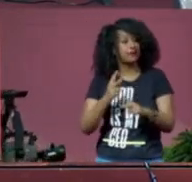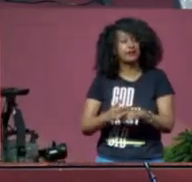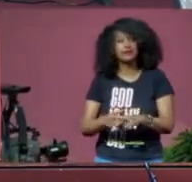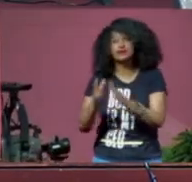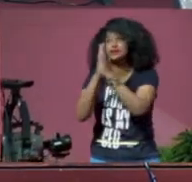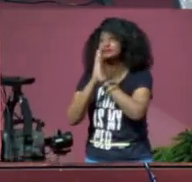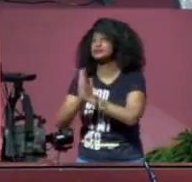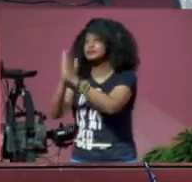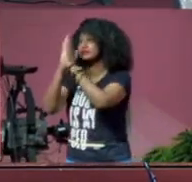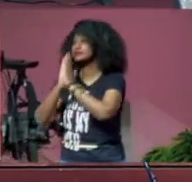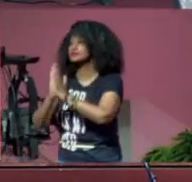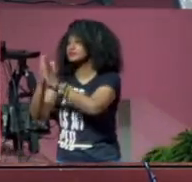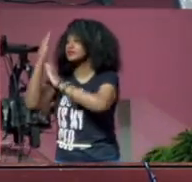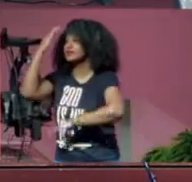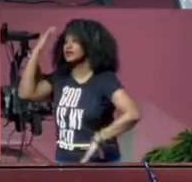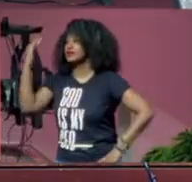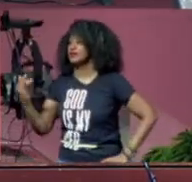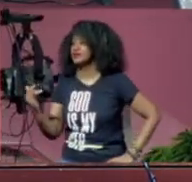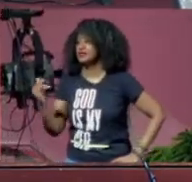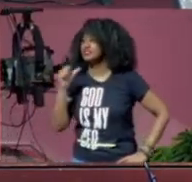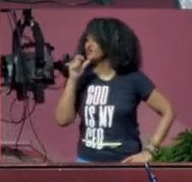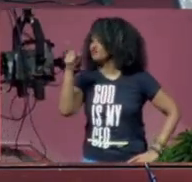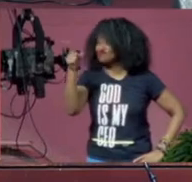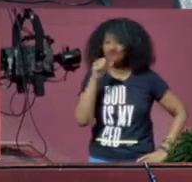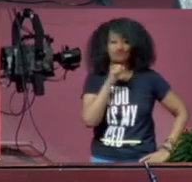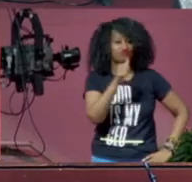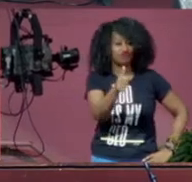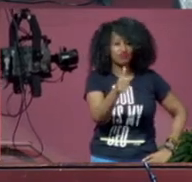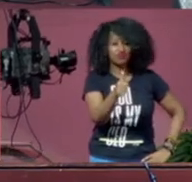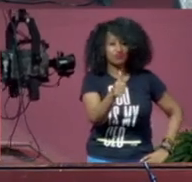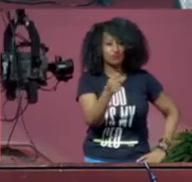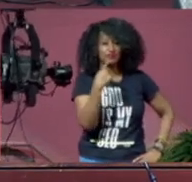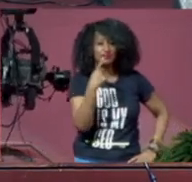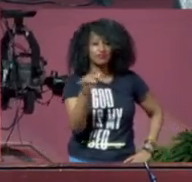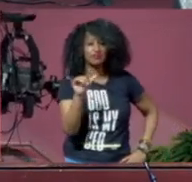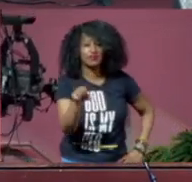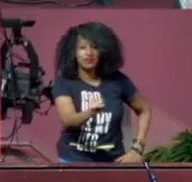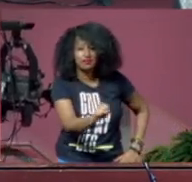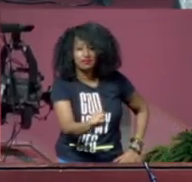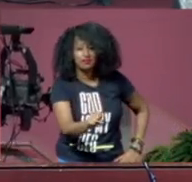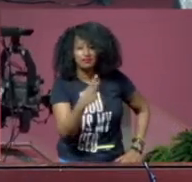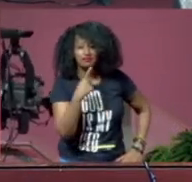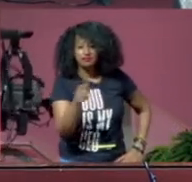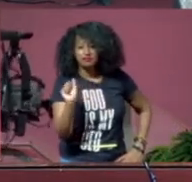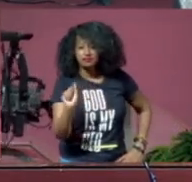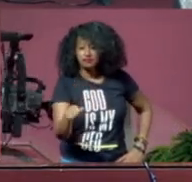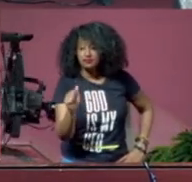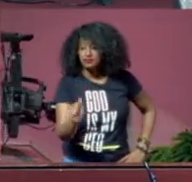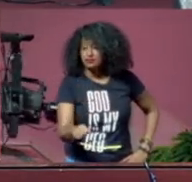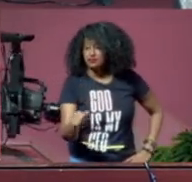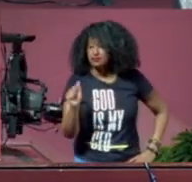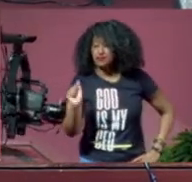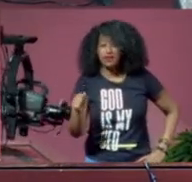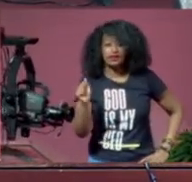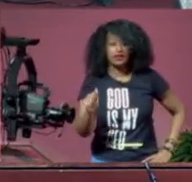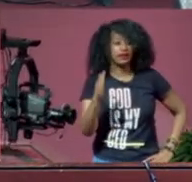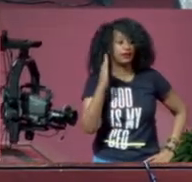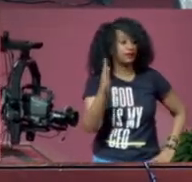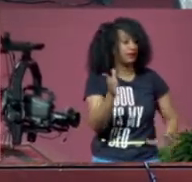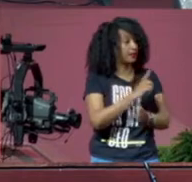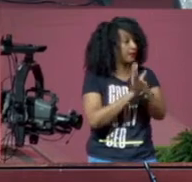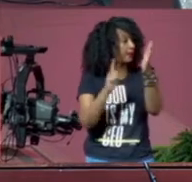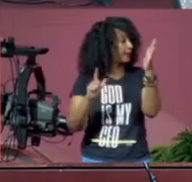why, because you just won't say yes. Say yes. It's yes to your will, Lord. Hey.